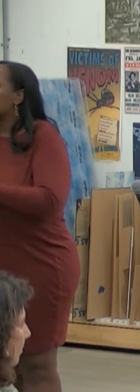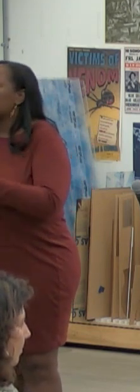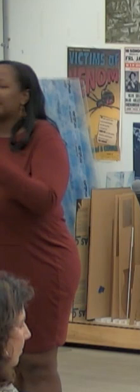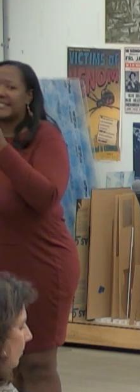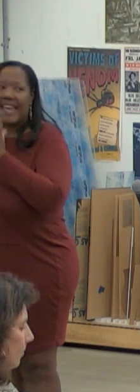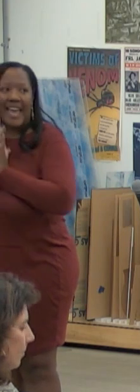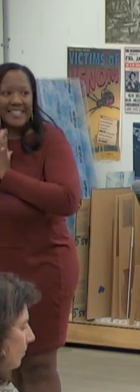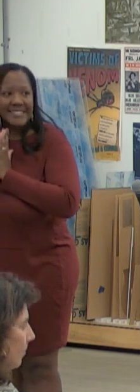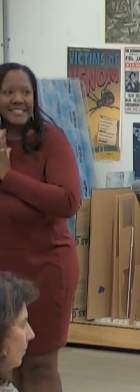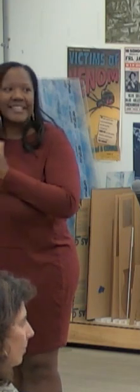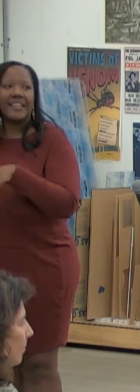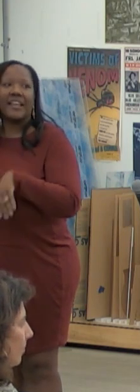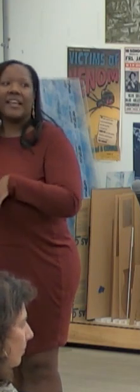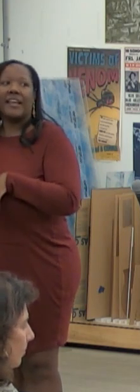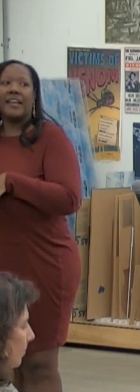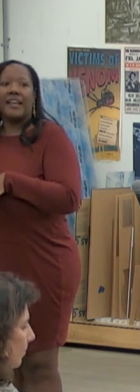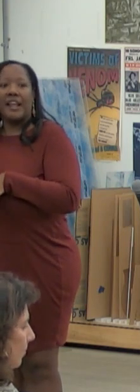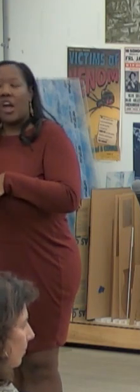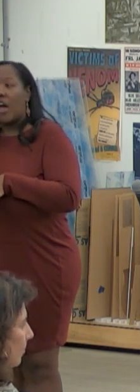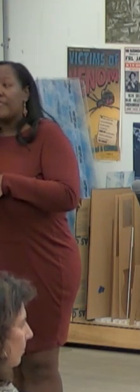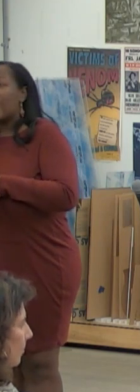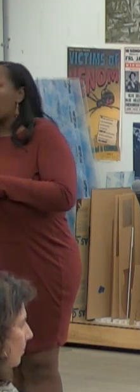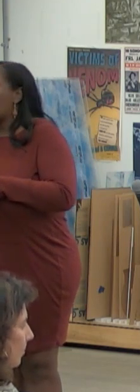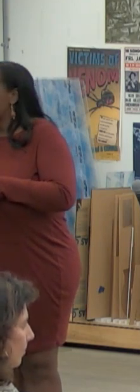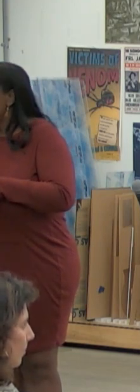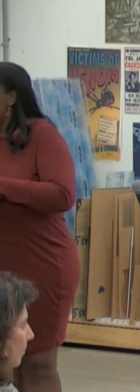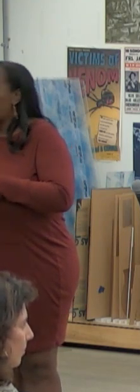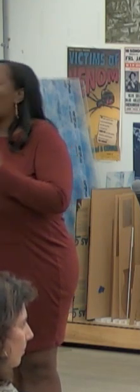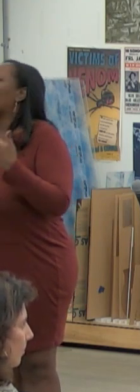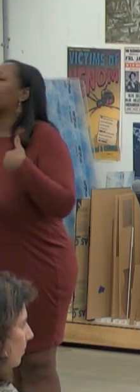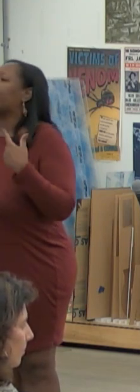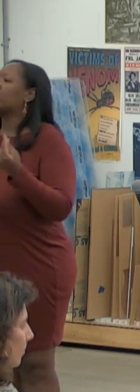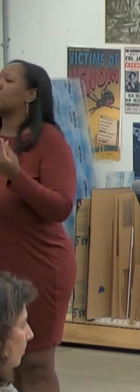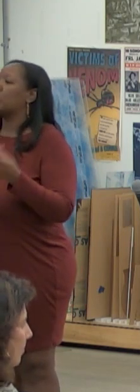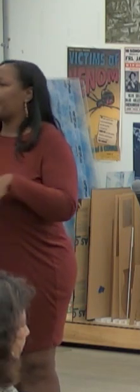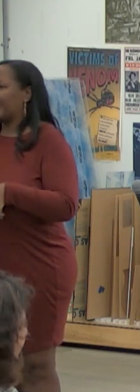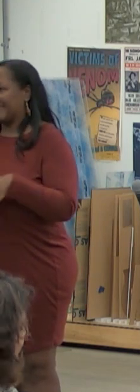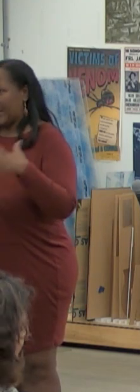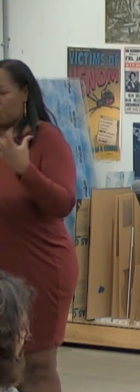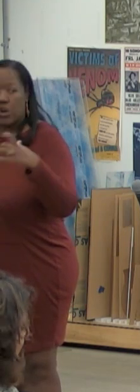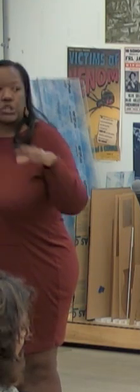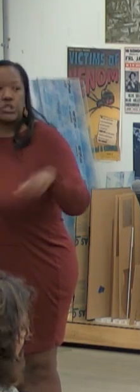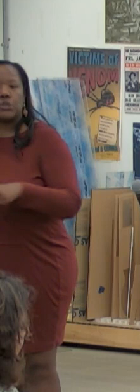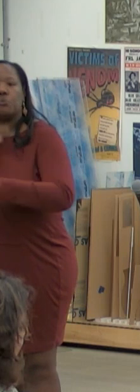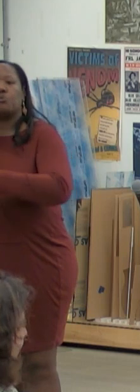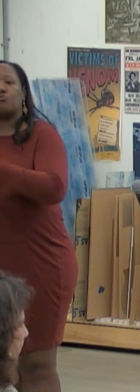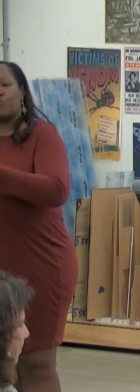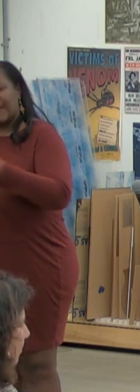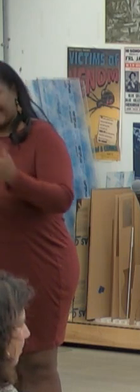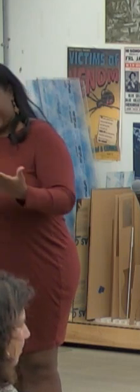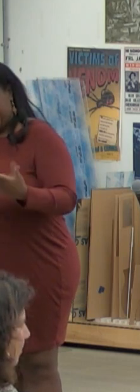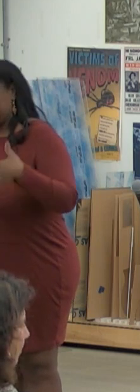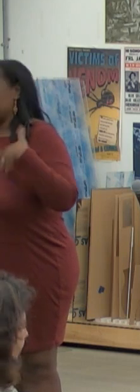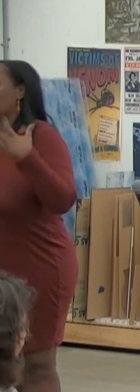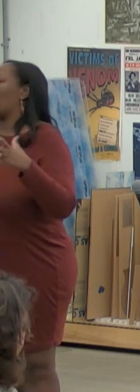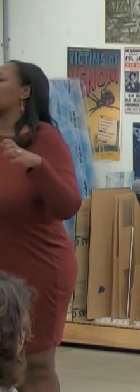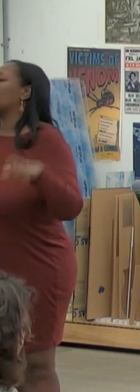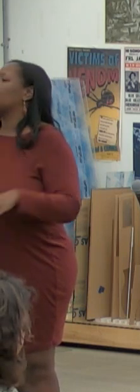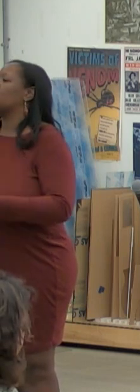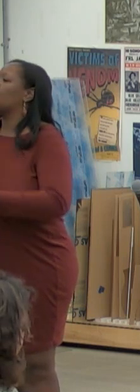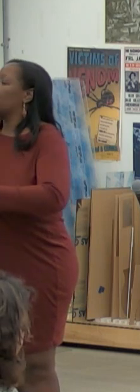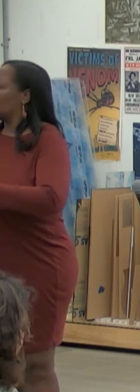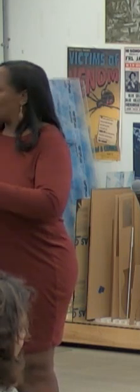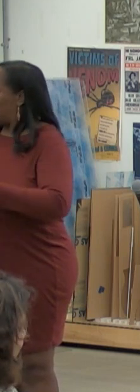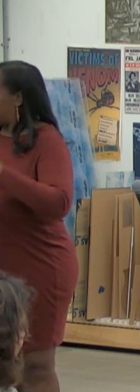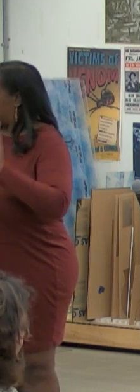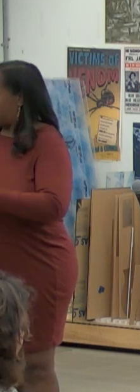listservs, customers calling in. They want to know what they can do because they want to do the right thing. That's what it comes down to. We want to do the right thing. We